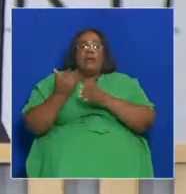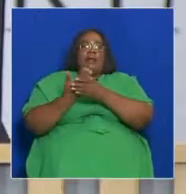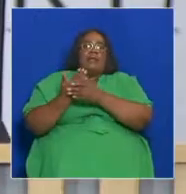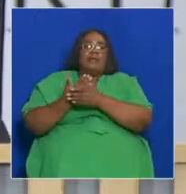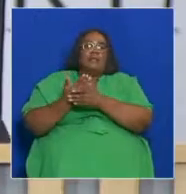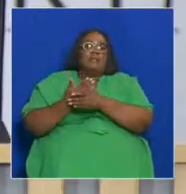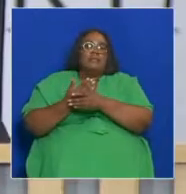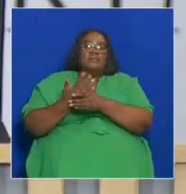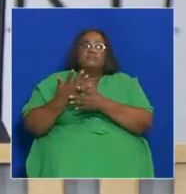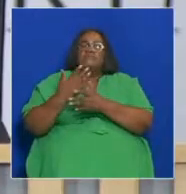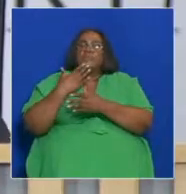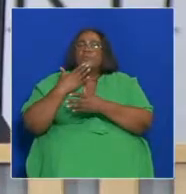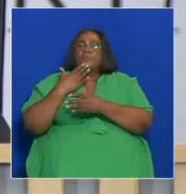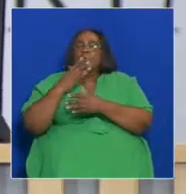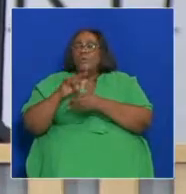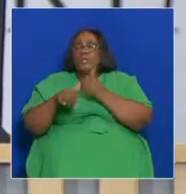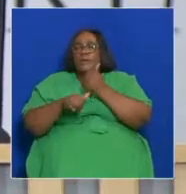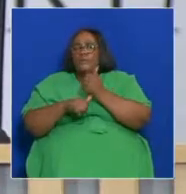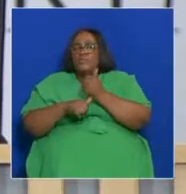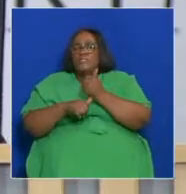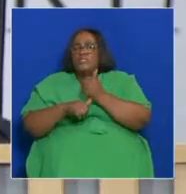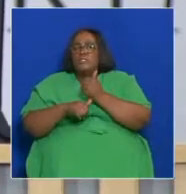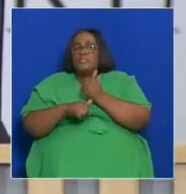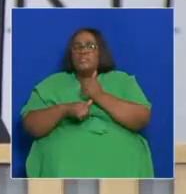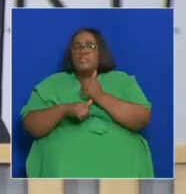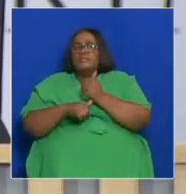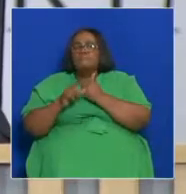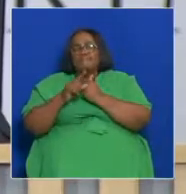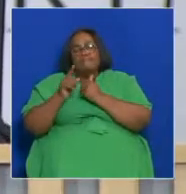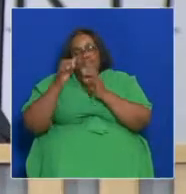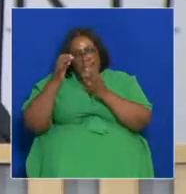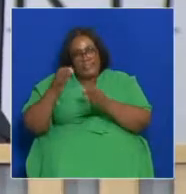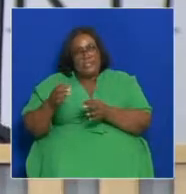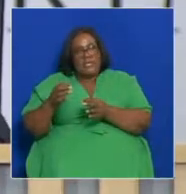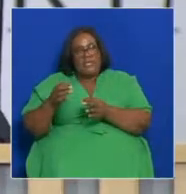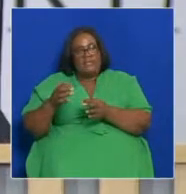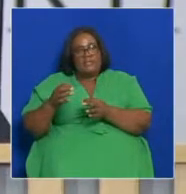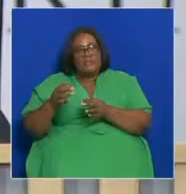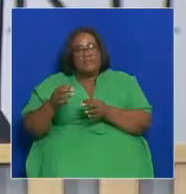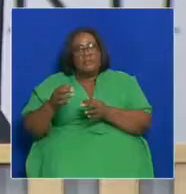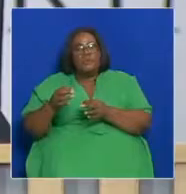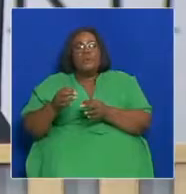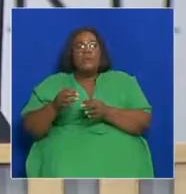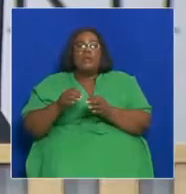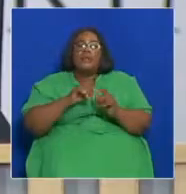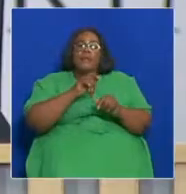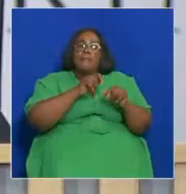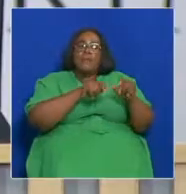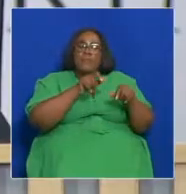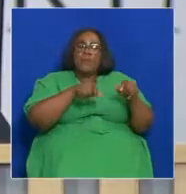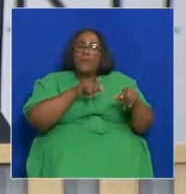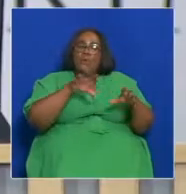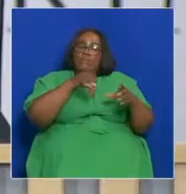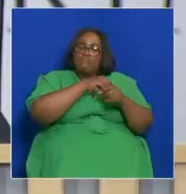deputies that decides the designations of members who will be part of that